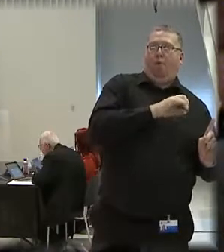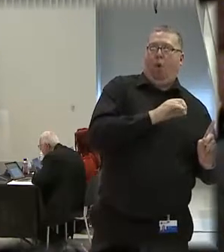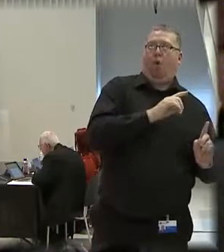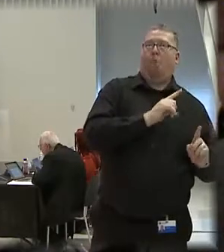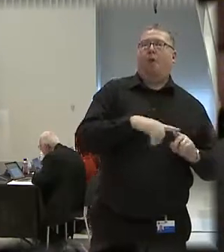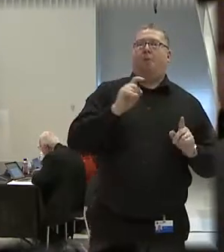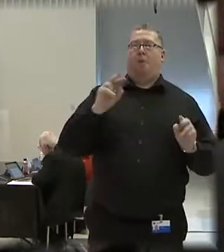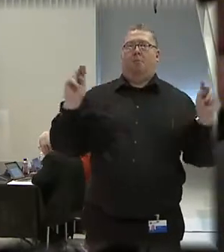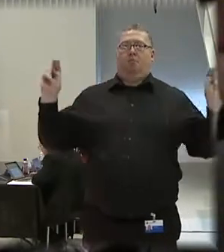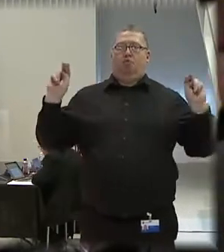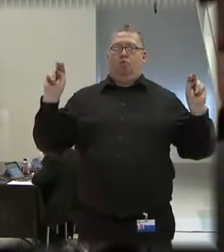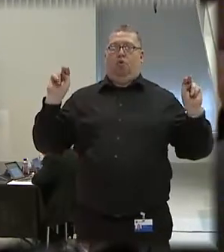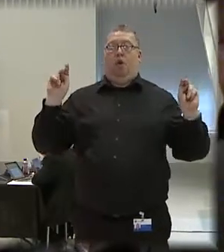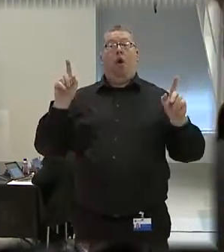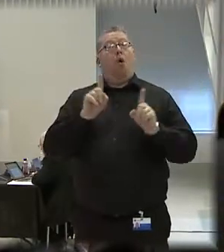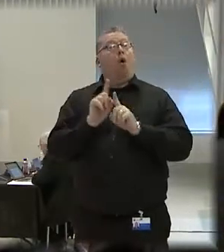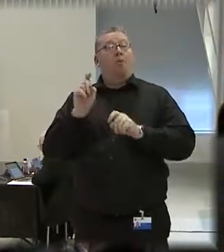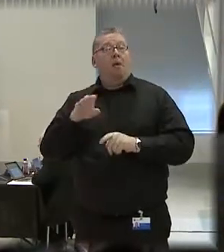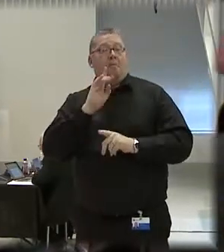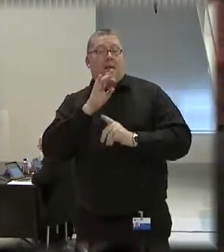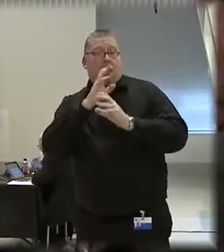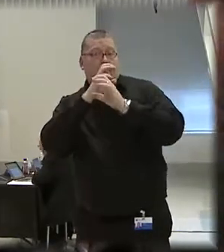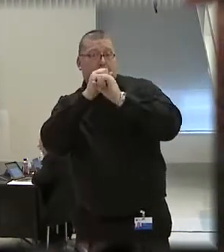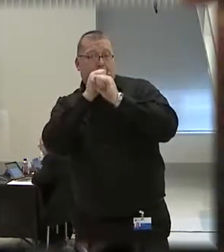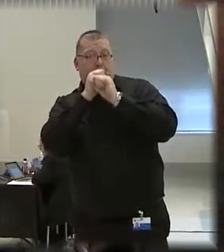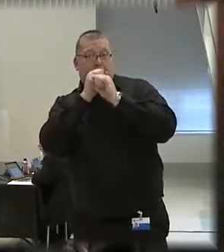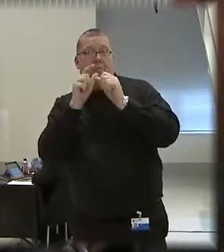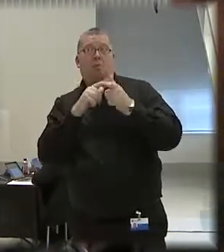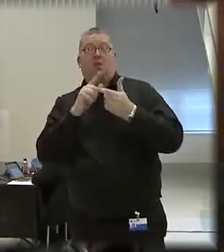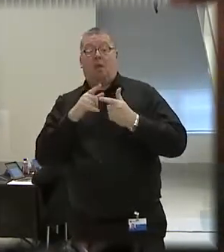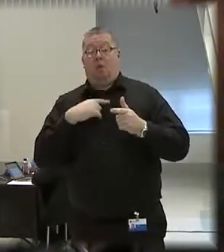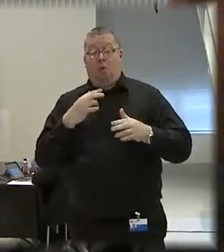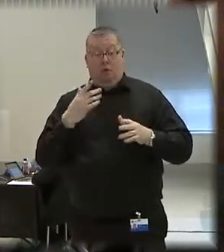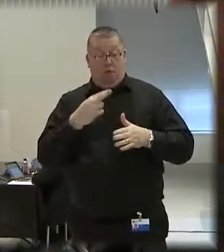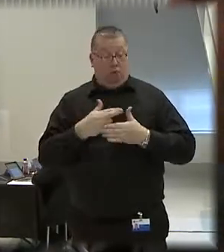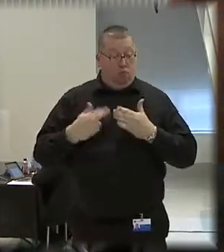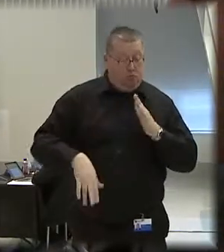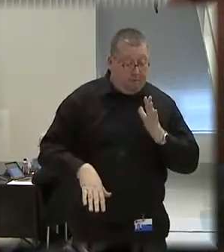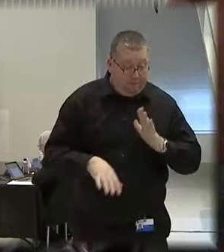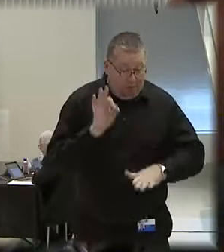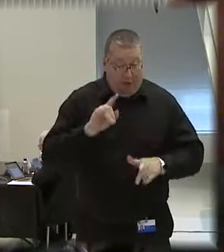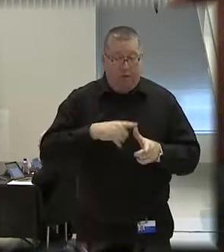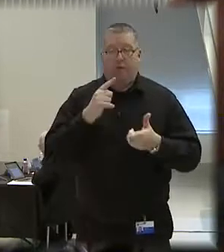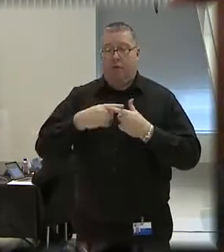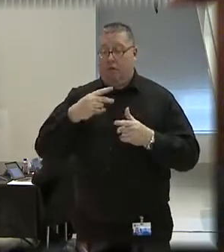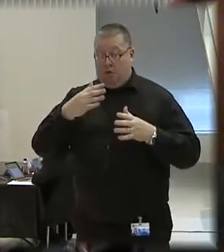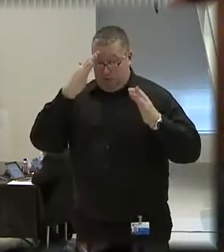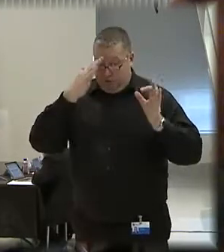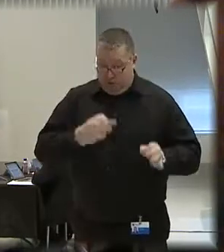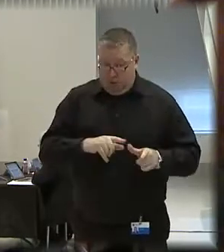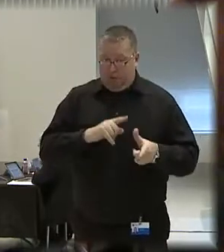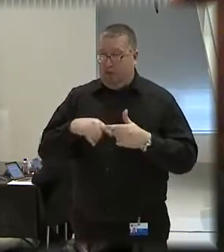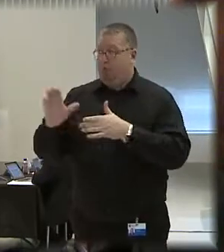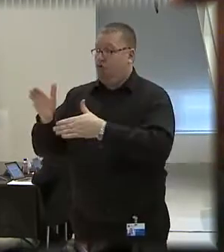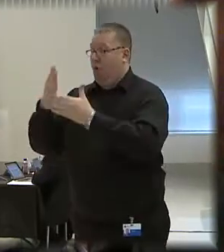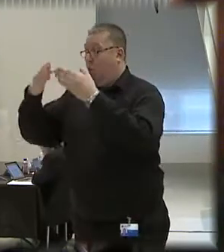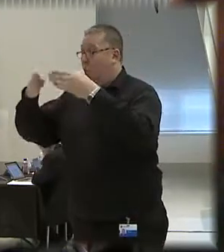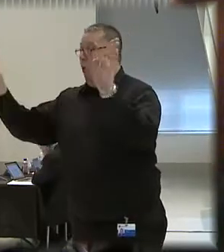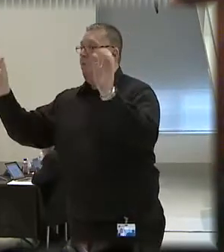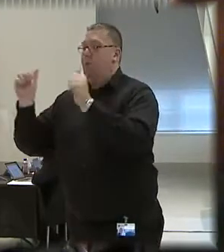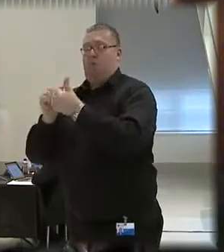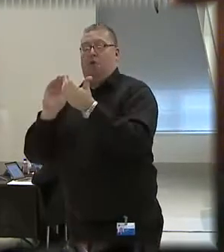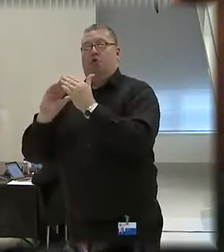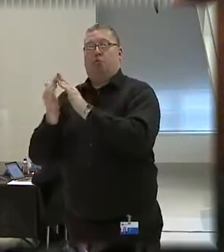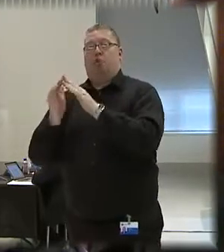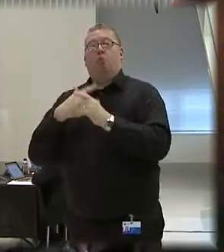should be confidential, but findings should be made public. And perhaps general uniform standards or guidelines should be adopted at the